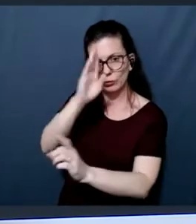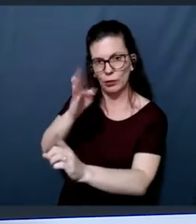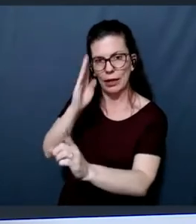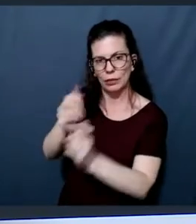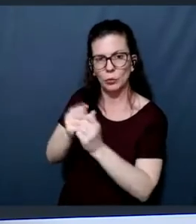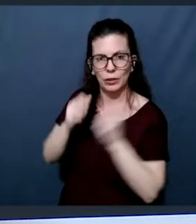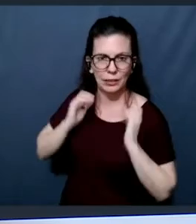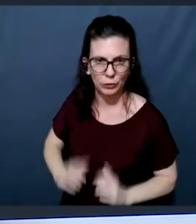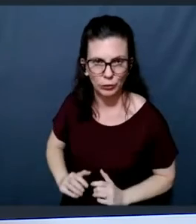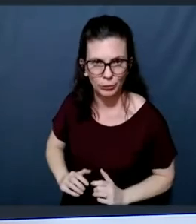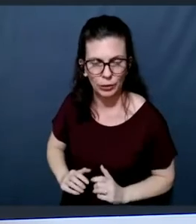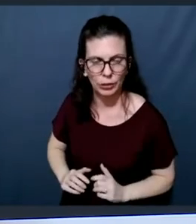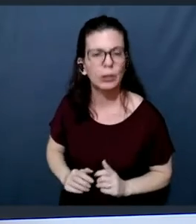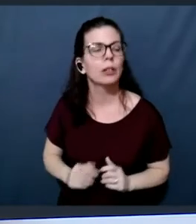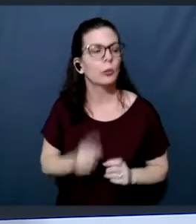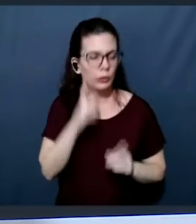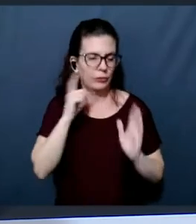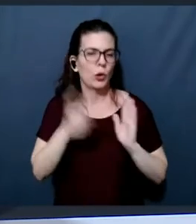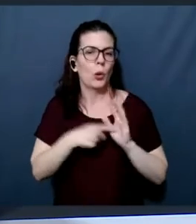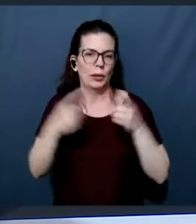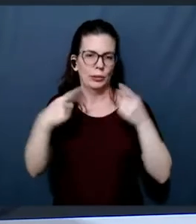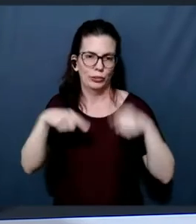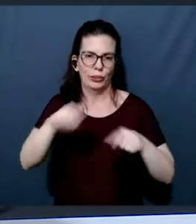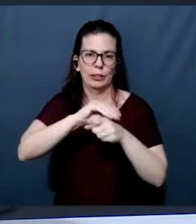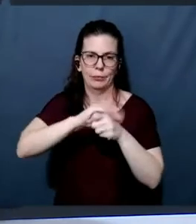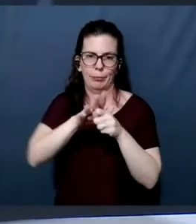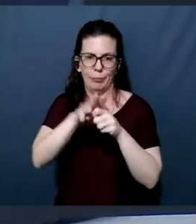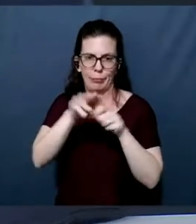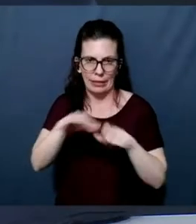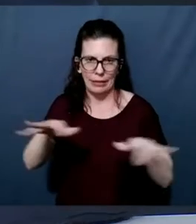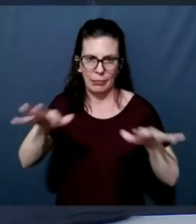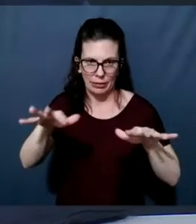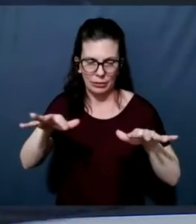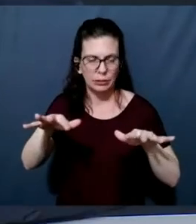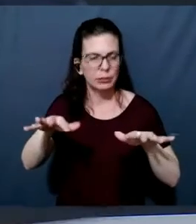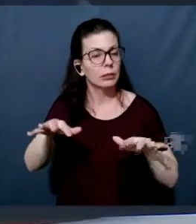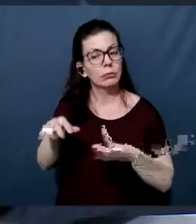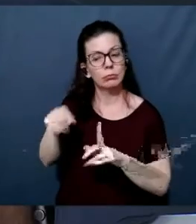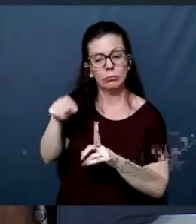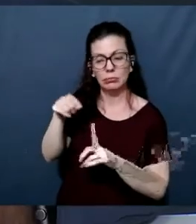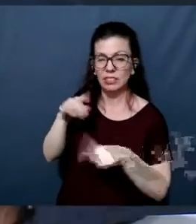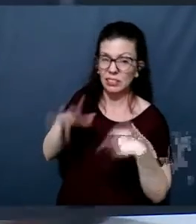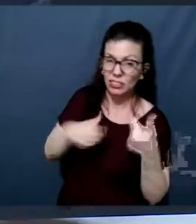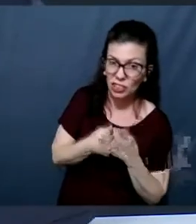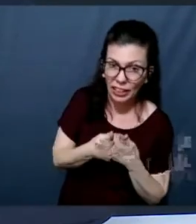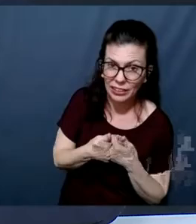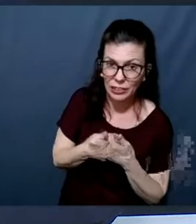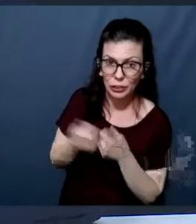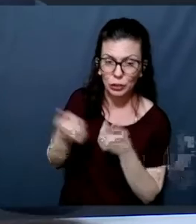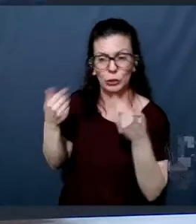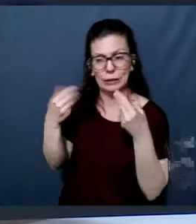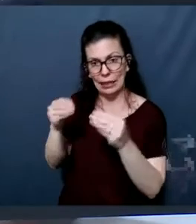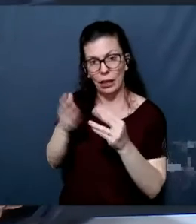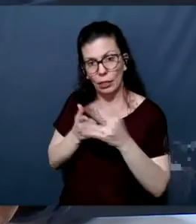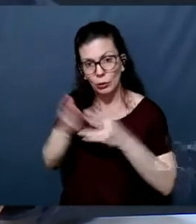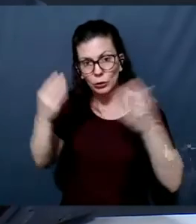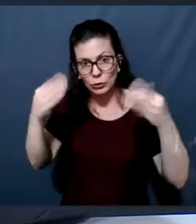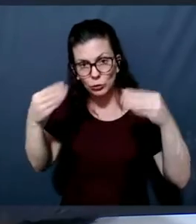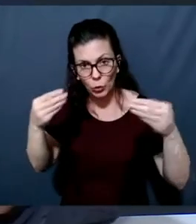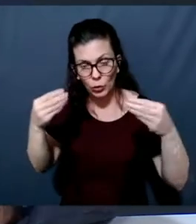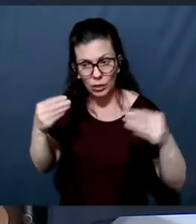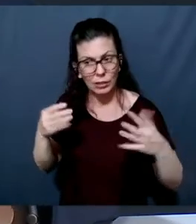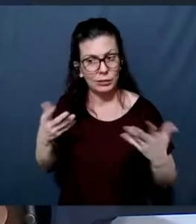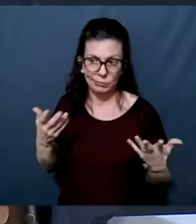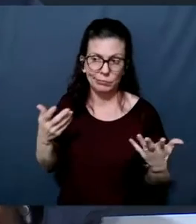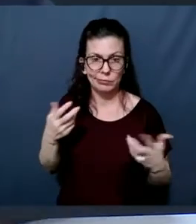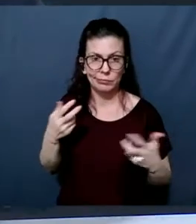the pandemic that it is both challenging to sell through stores and retailers for many health